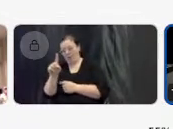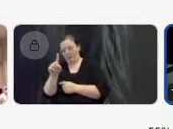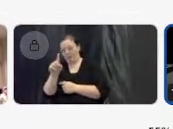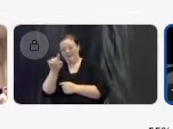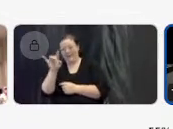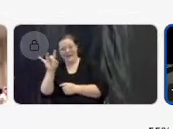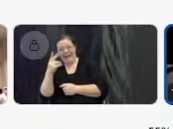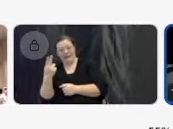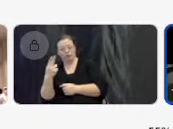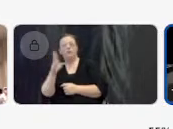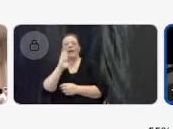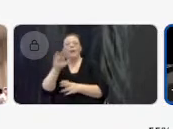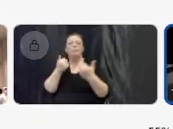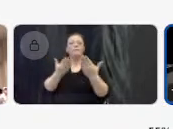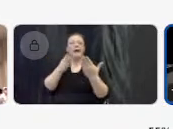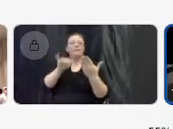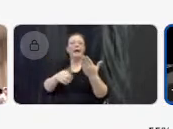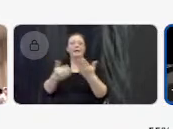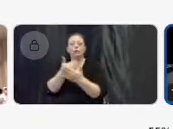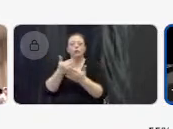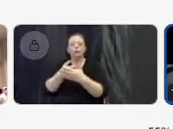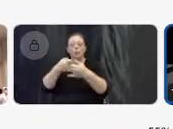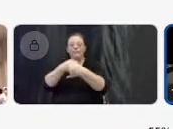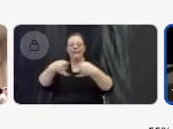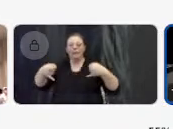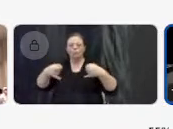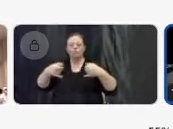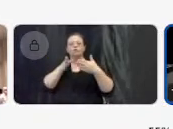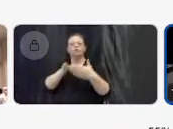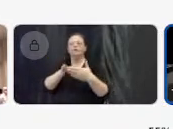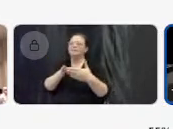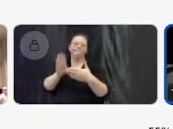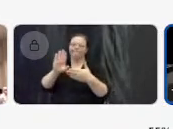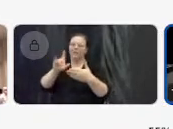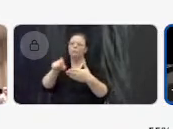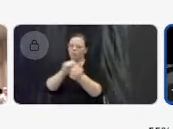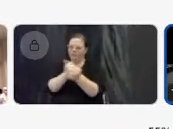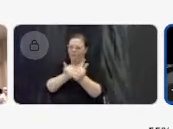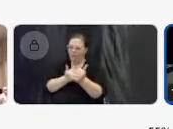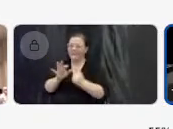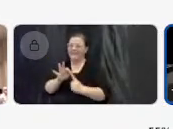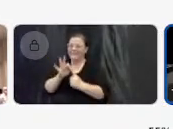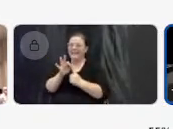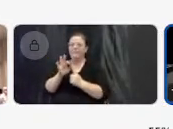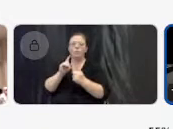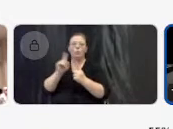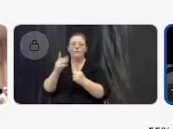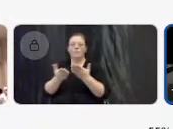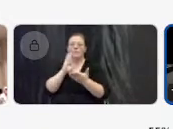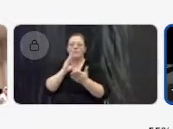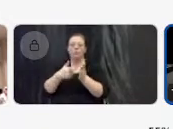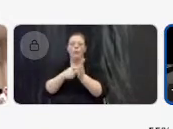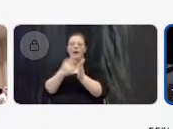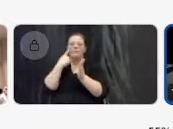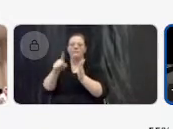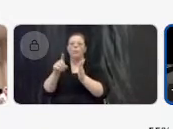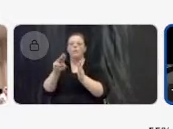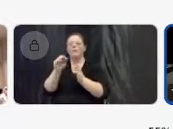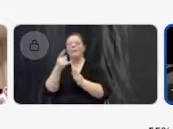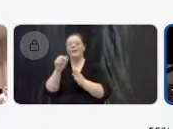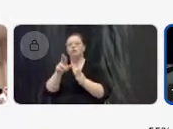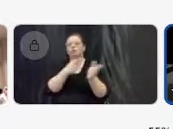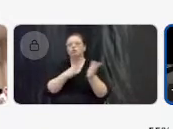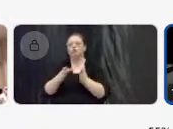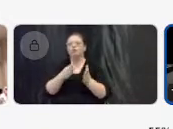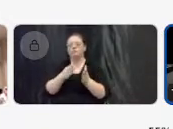31201H provides that new boundary streets shall be avoided except where a requirement of the master street plan provides